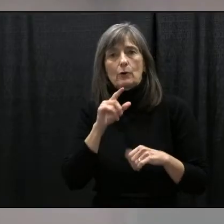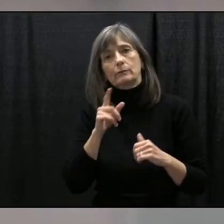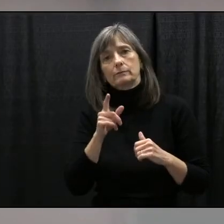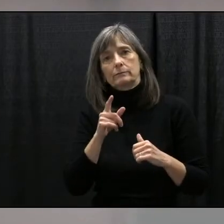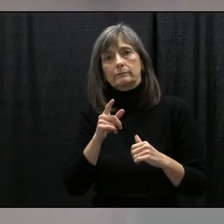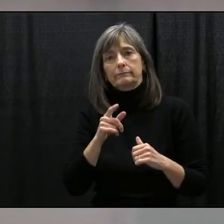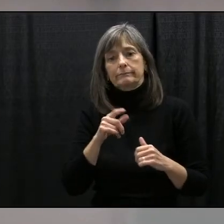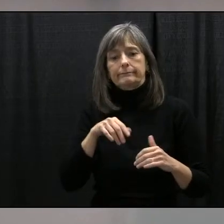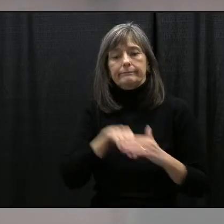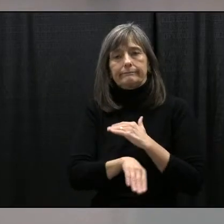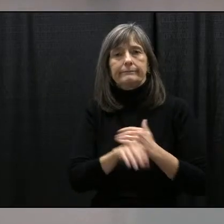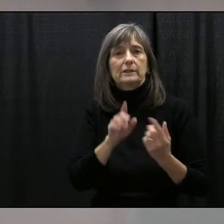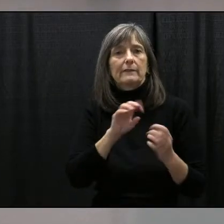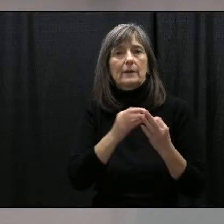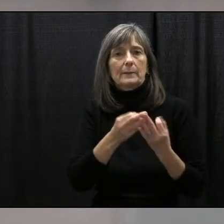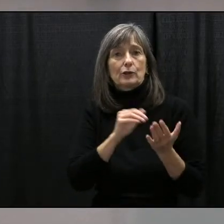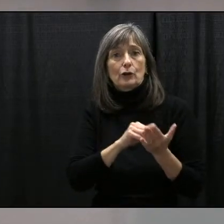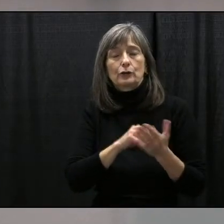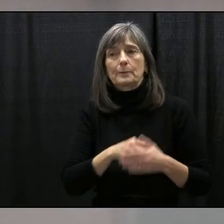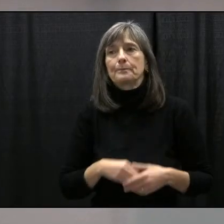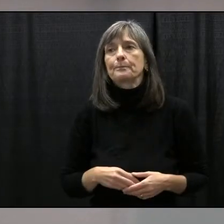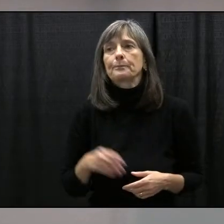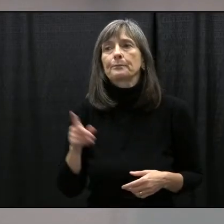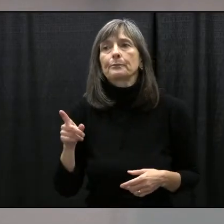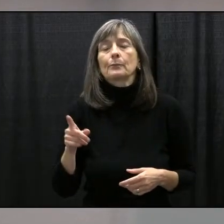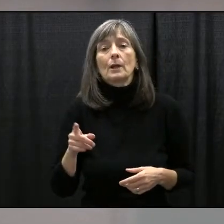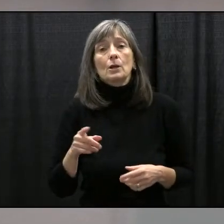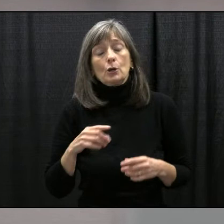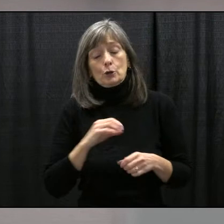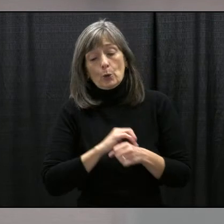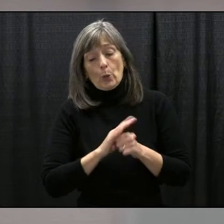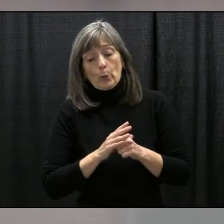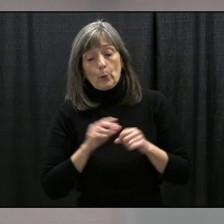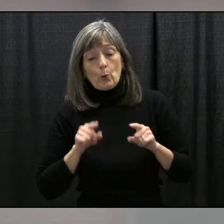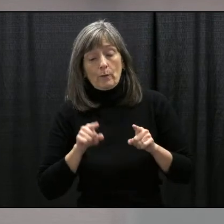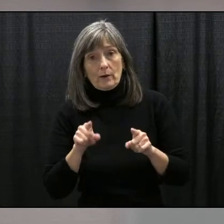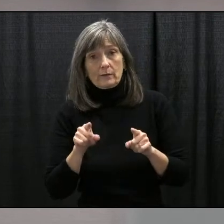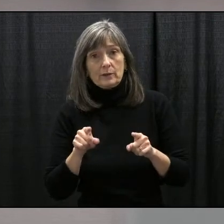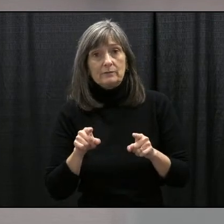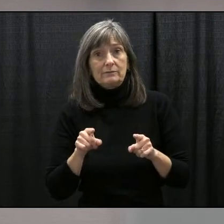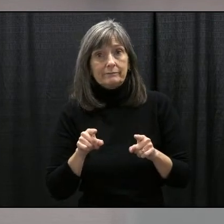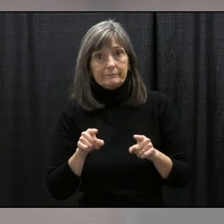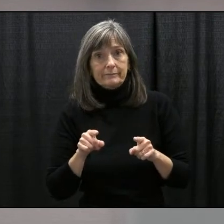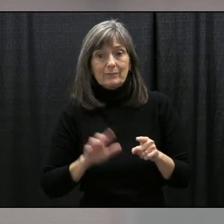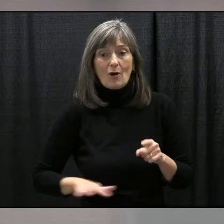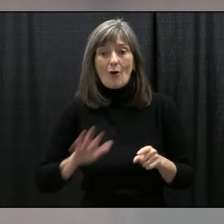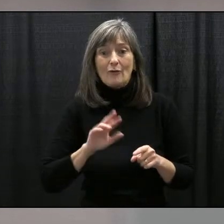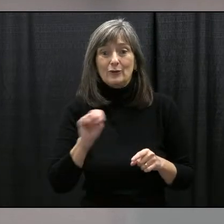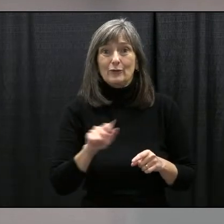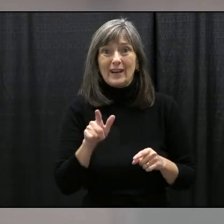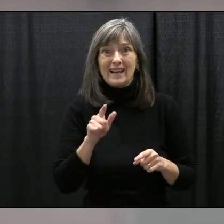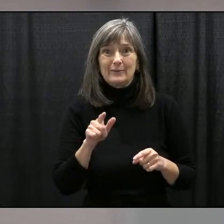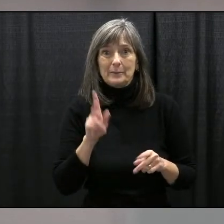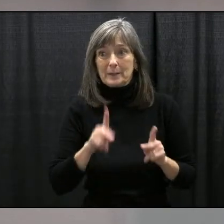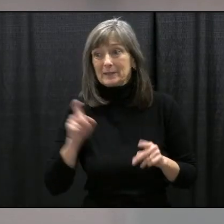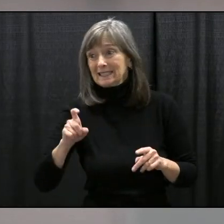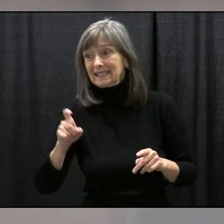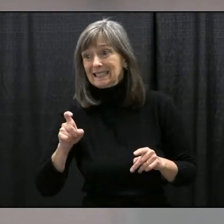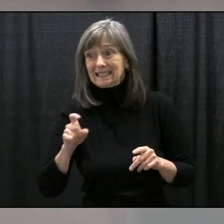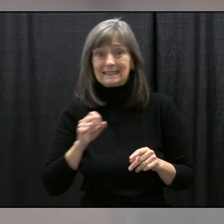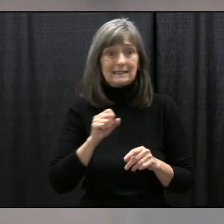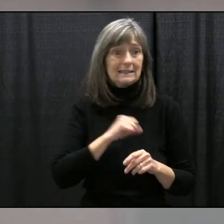So throughout the pandemic, intra-provincially, we've been moving healthcare workers around to support areas that need it the most. When you talk about opening